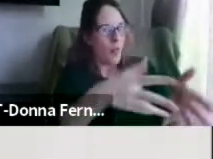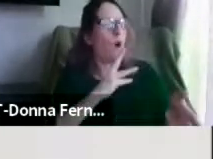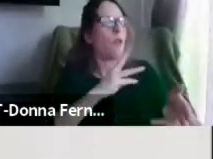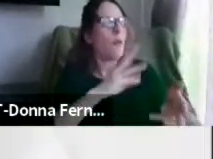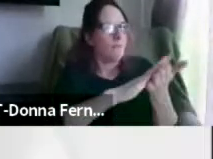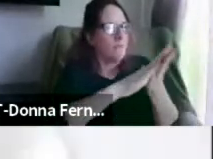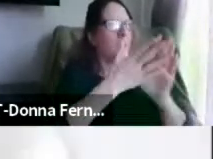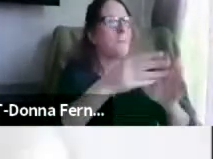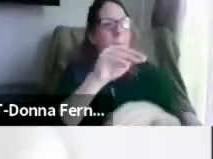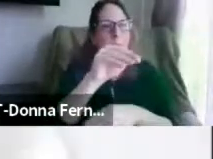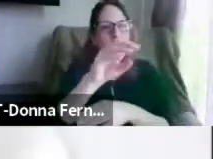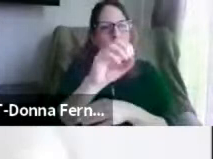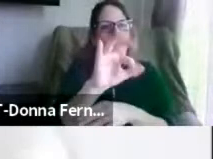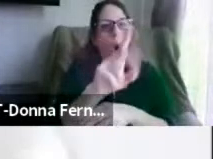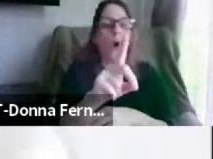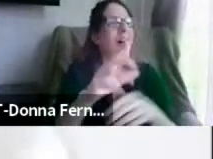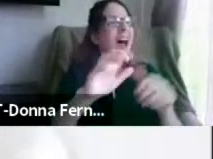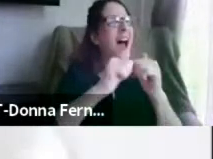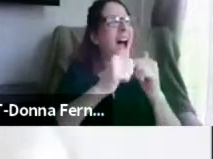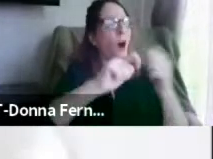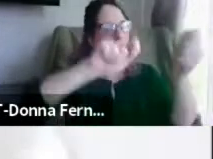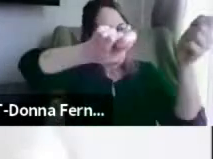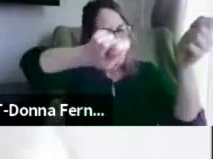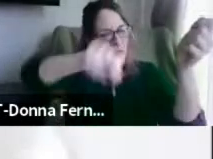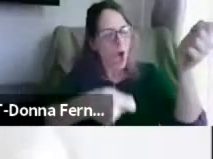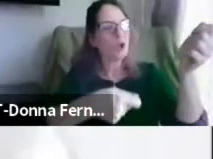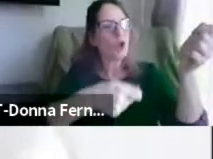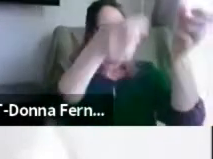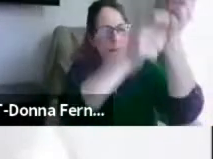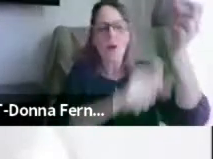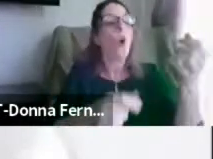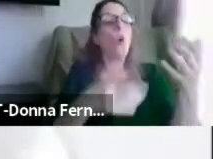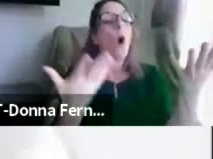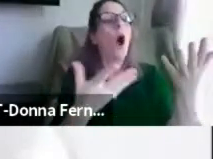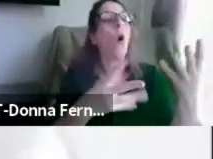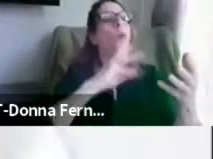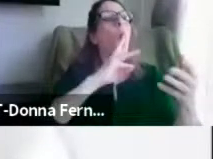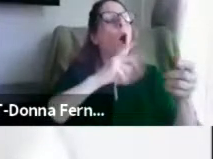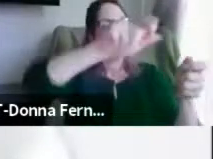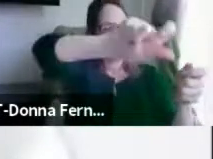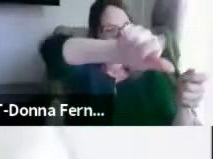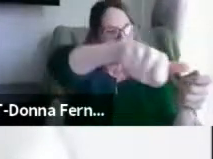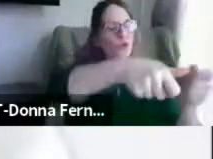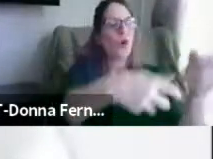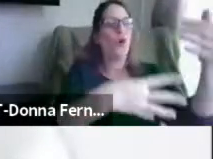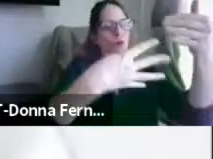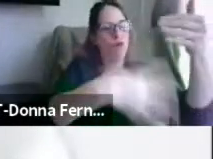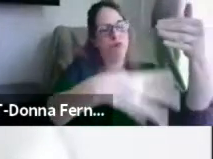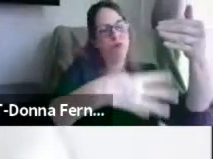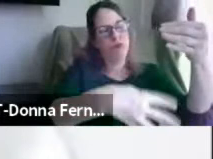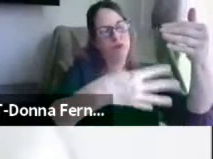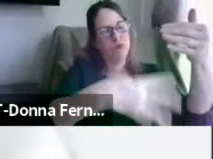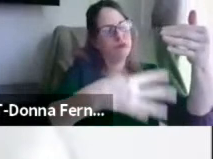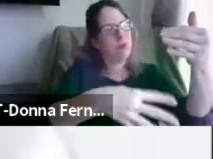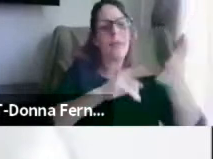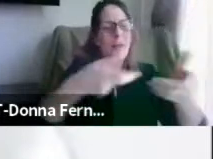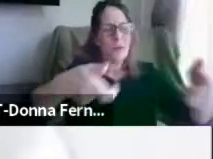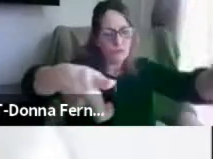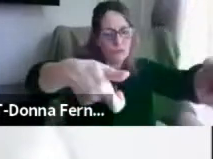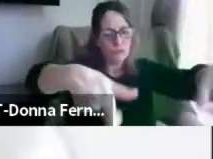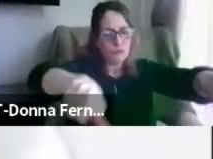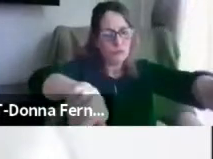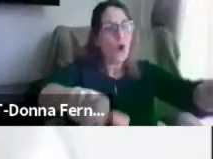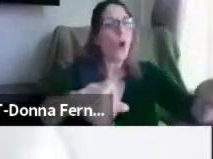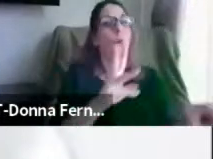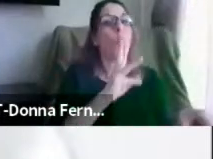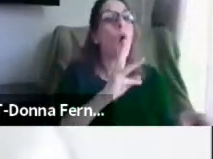flush our pipes, we just need to run water through those pipes. That means just turn on all the water in any